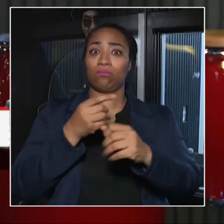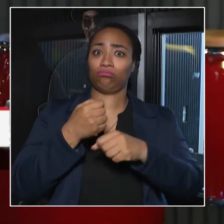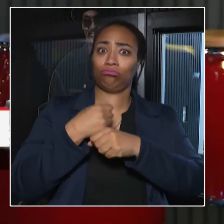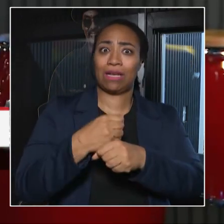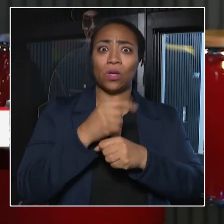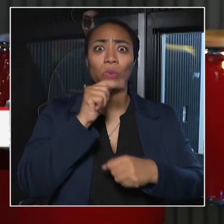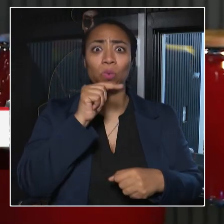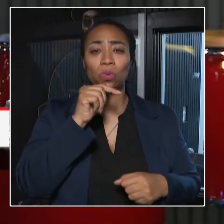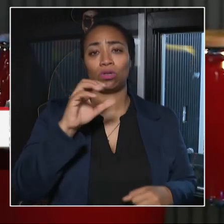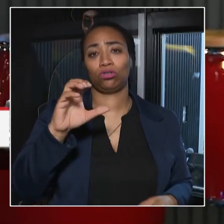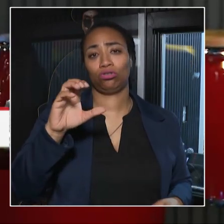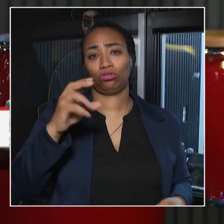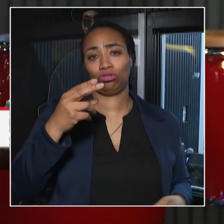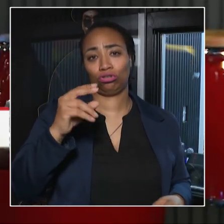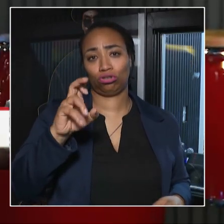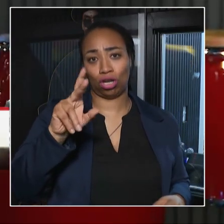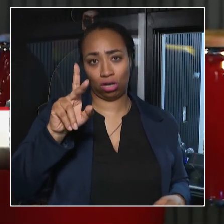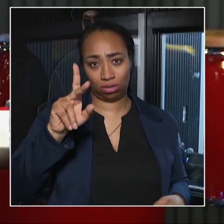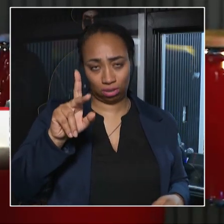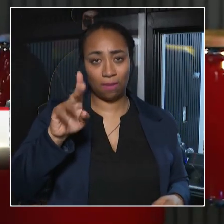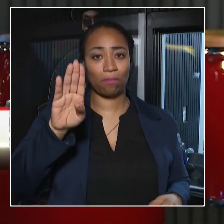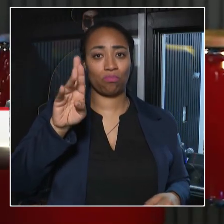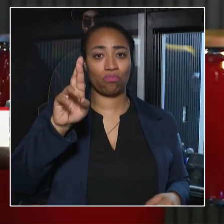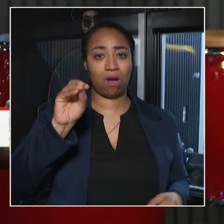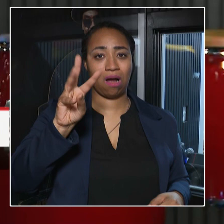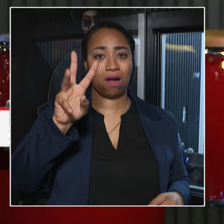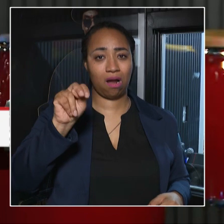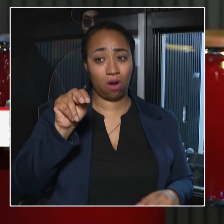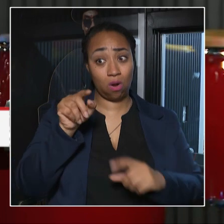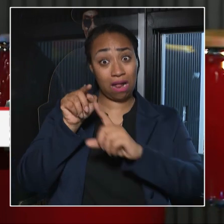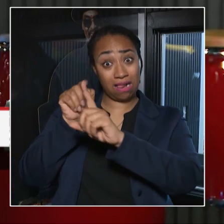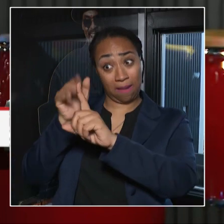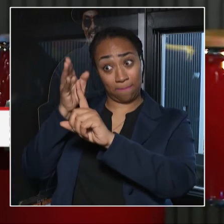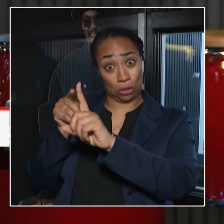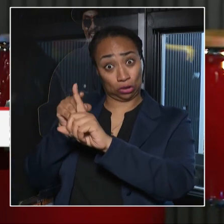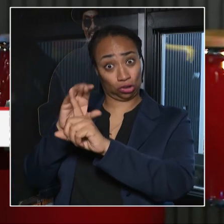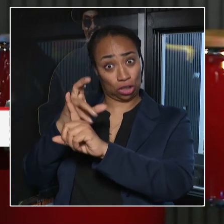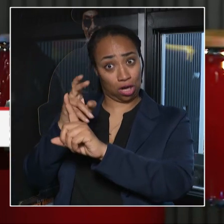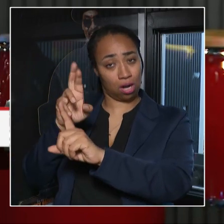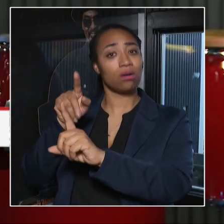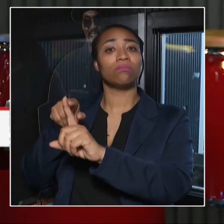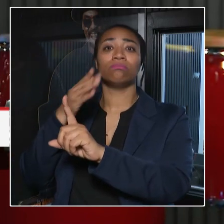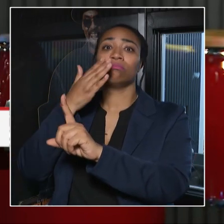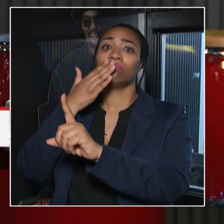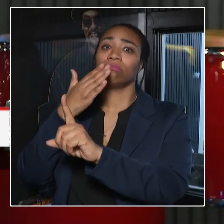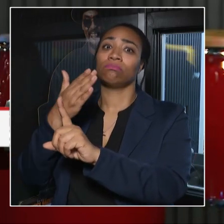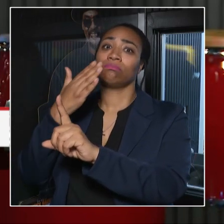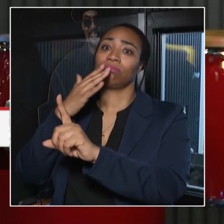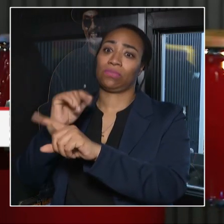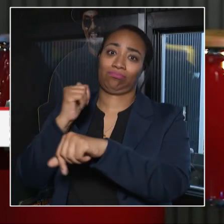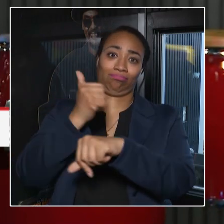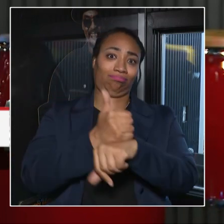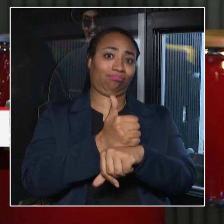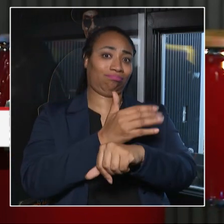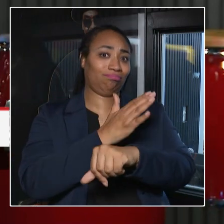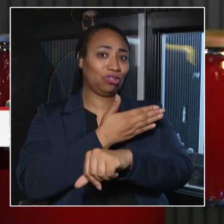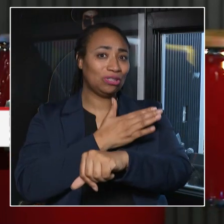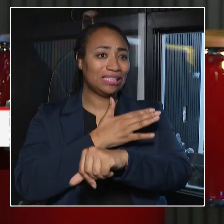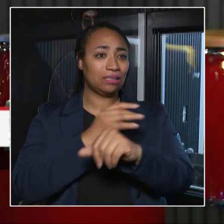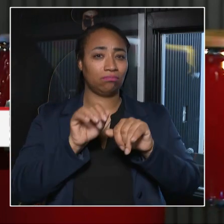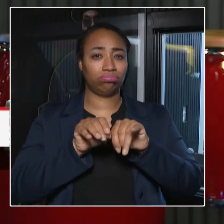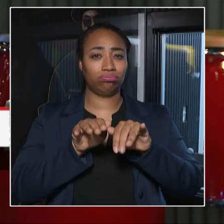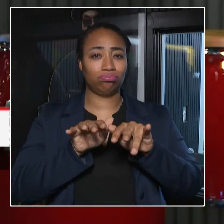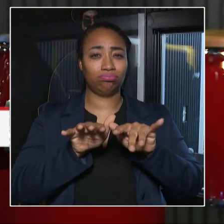entitled Bustin' Loose. Thank you, Mayor Bowser. Because of this opportunity, not only will we be able to celebrate our language and song, students of